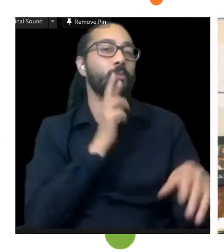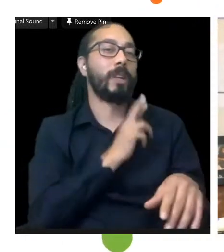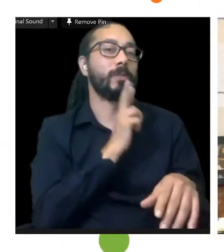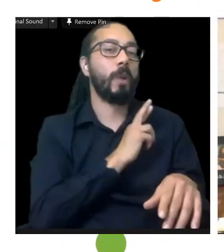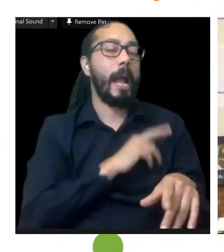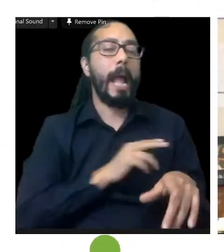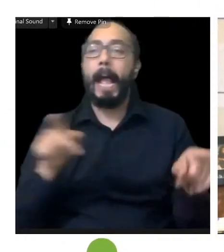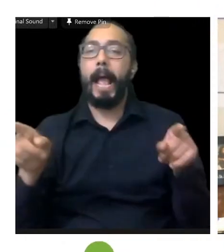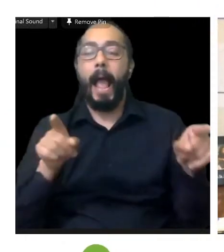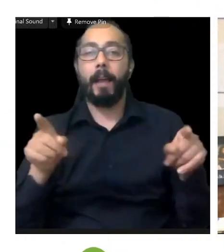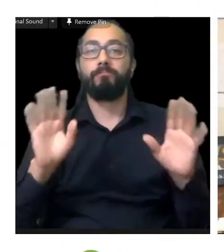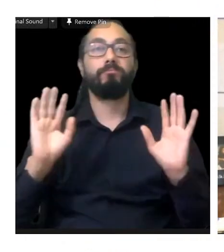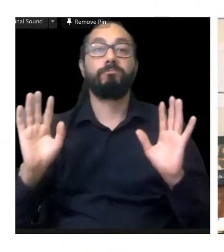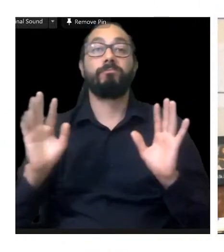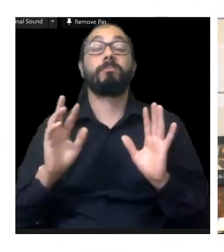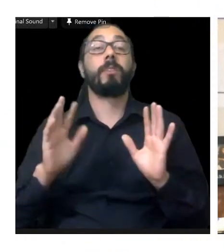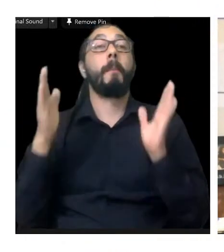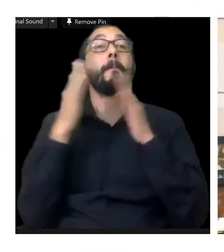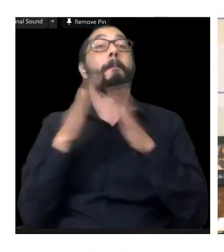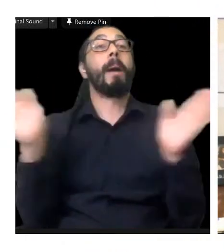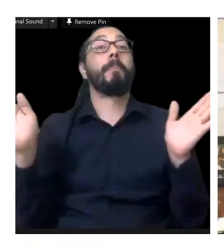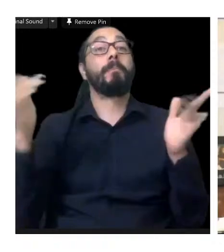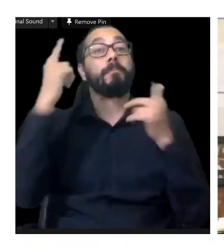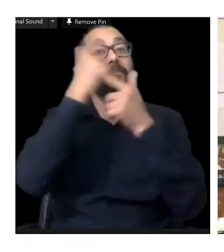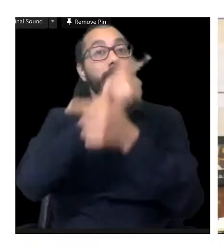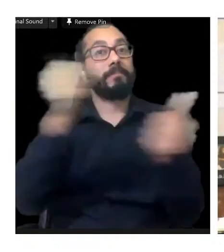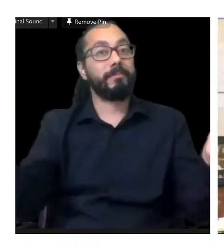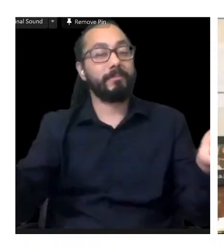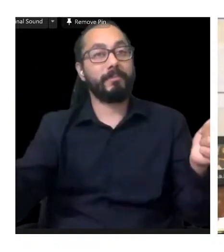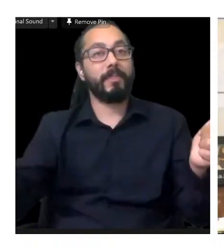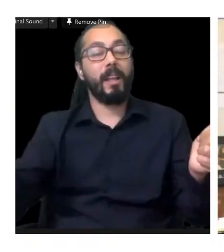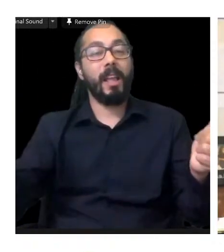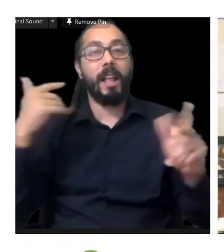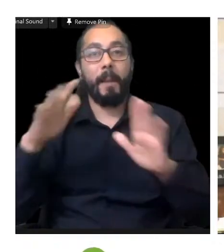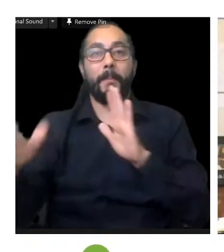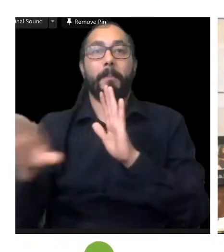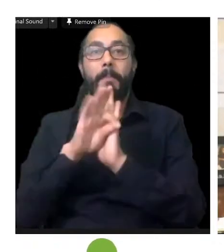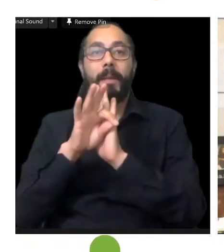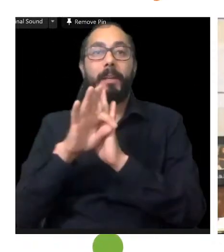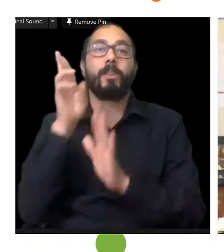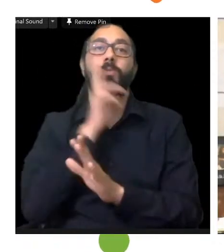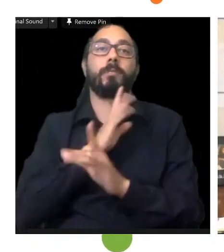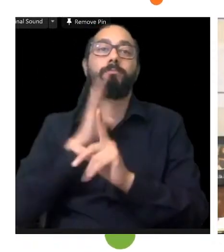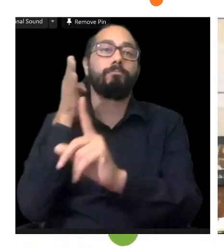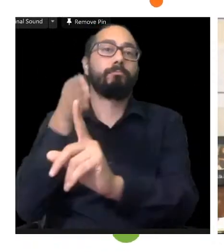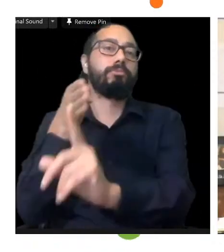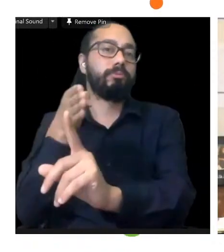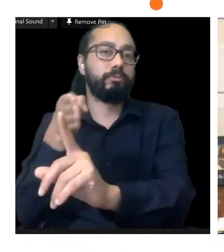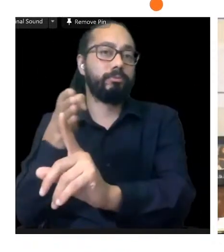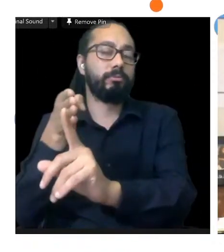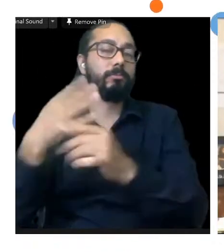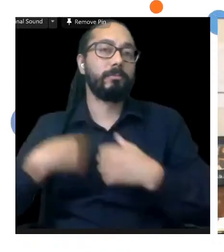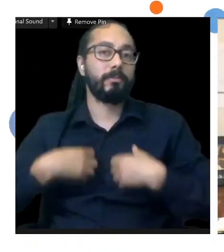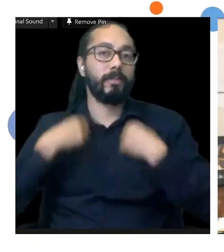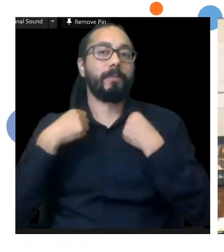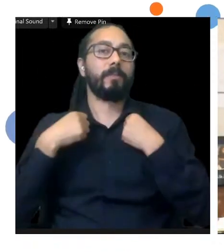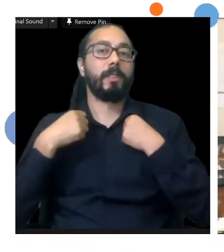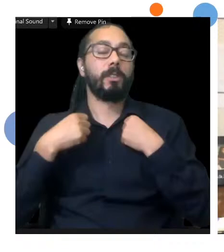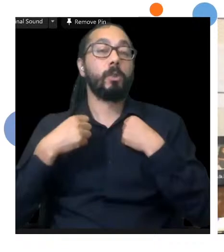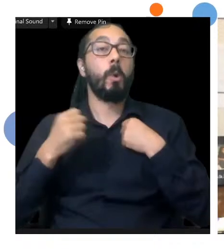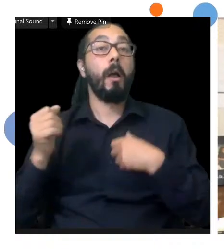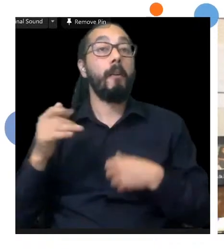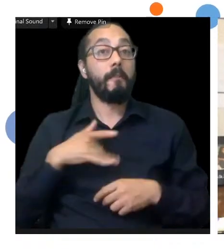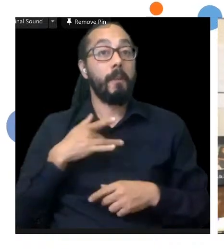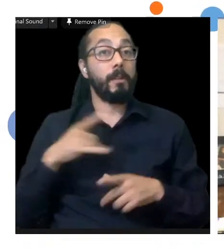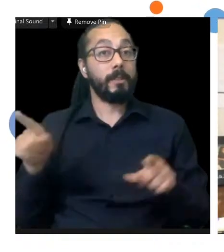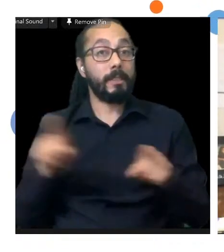pick what restaurants matter to them. And I think that there's an analog in that for our government here.